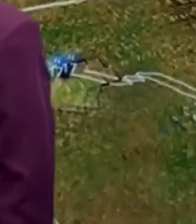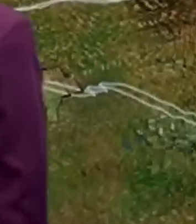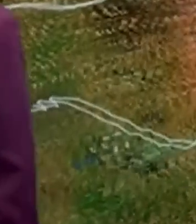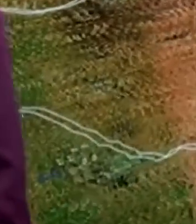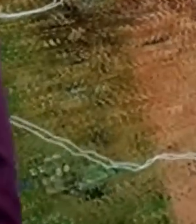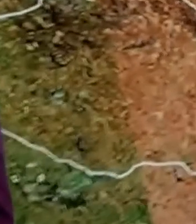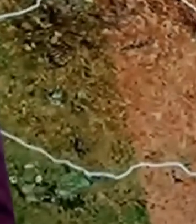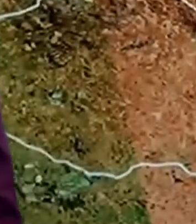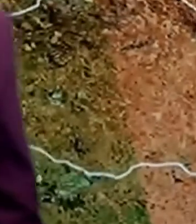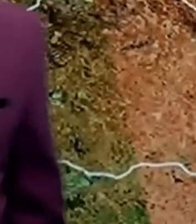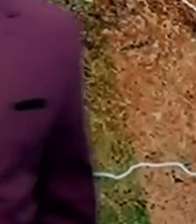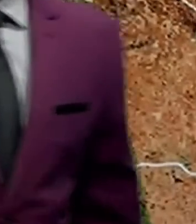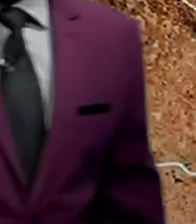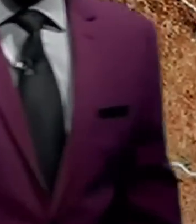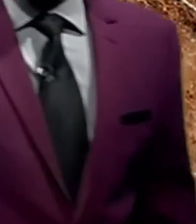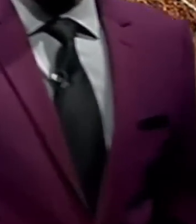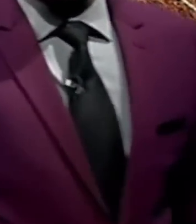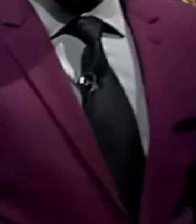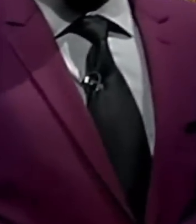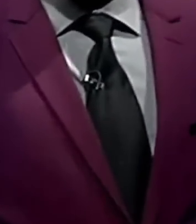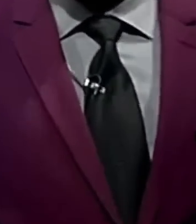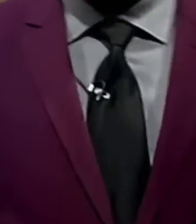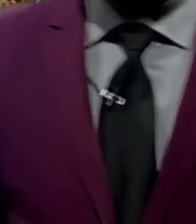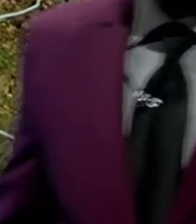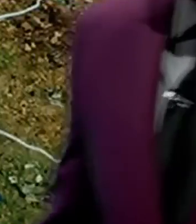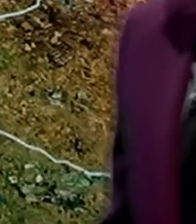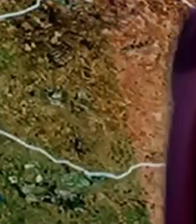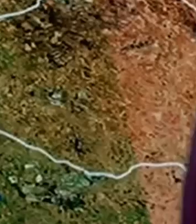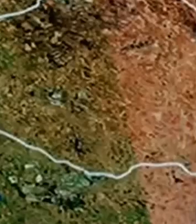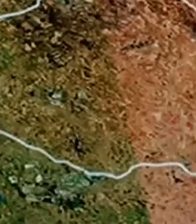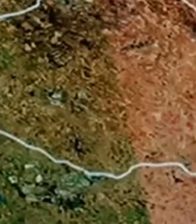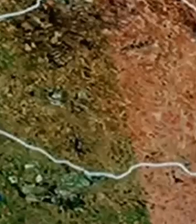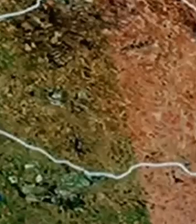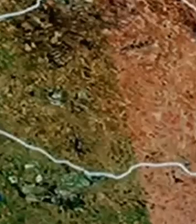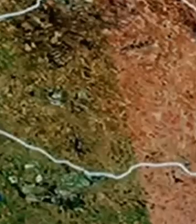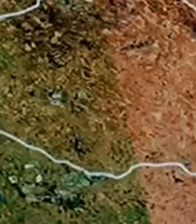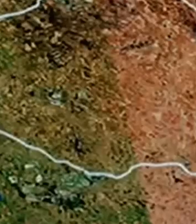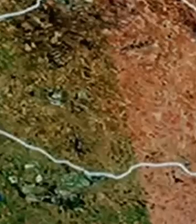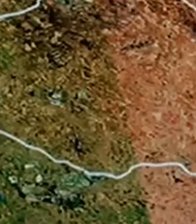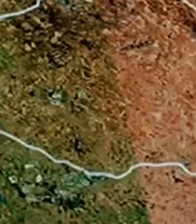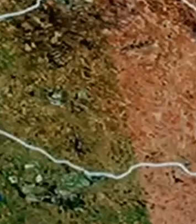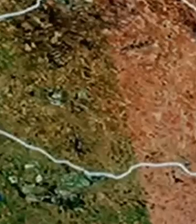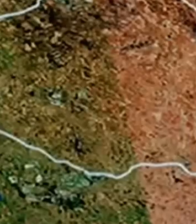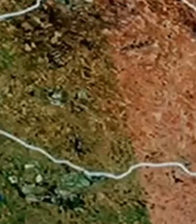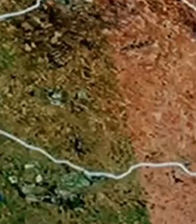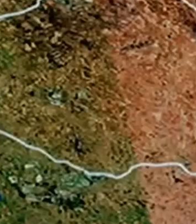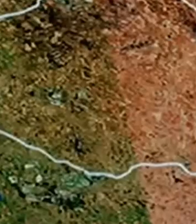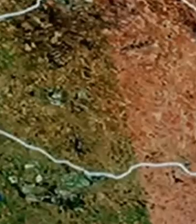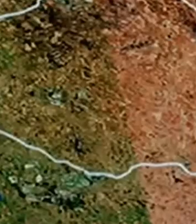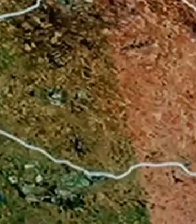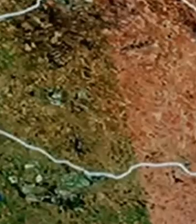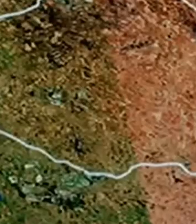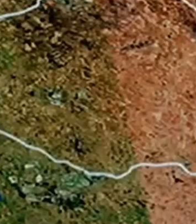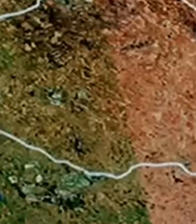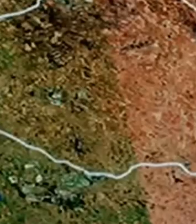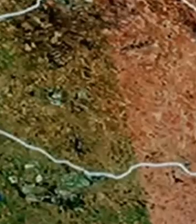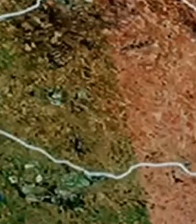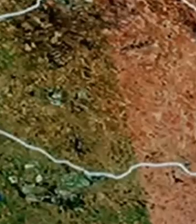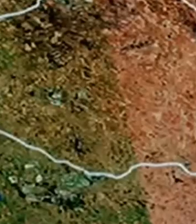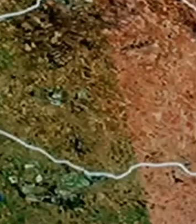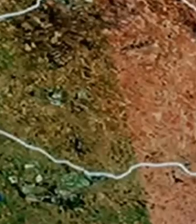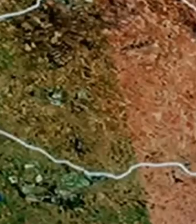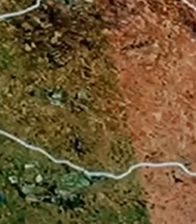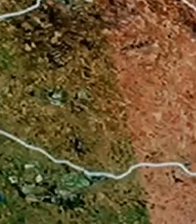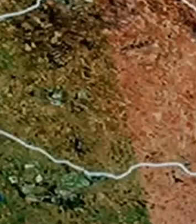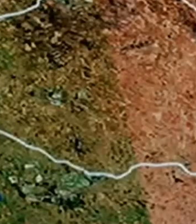botse bjalo ka dikarolong tša ka province ya ka Gauteng go bona ga botse nena fela go fodile go laetša gore ke la marega o le ka bo Johannesburg o le ka bo Springs go laetša ga botse nena